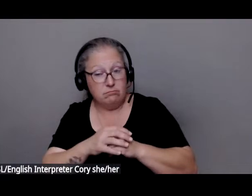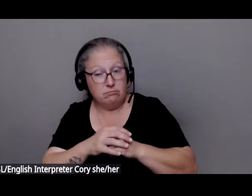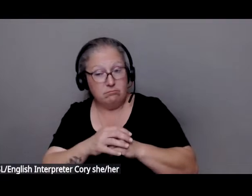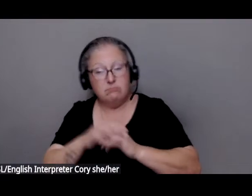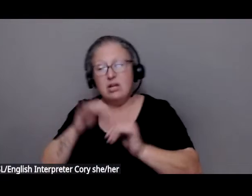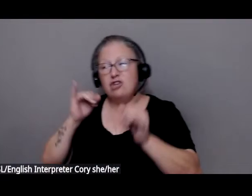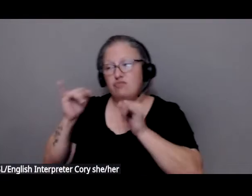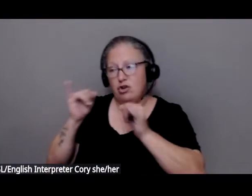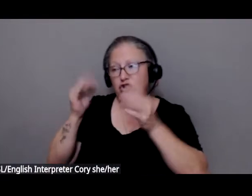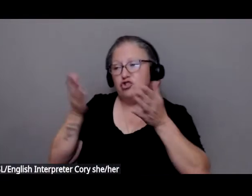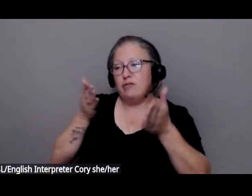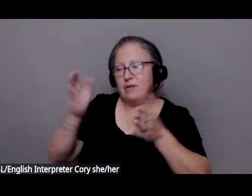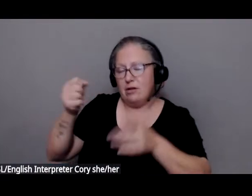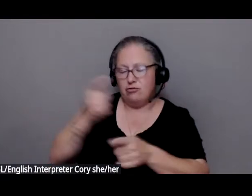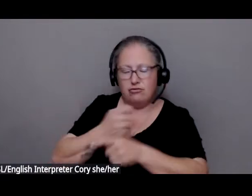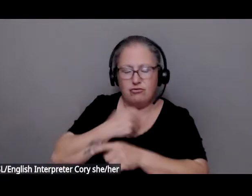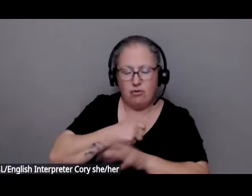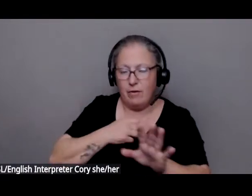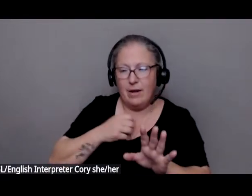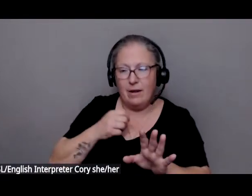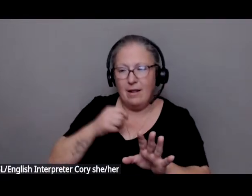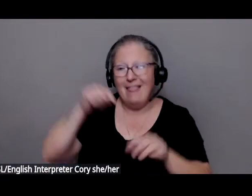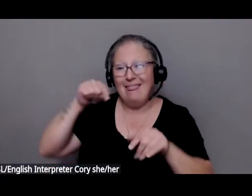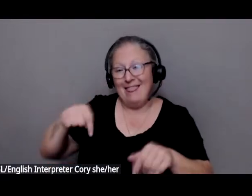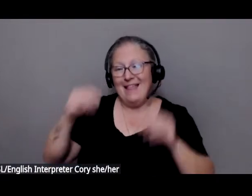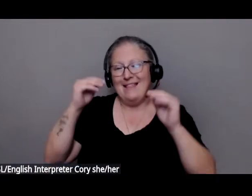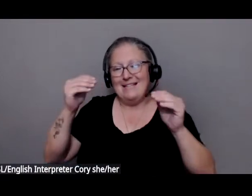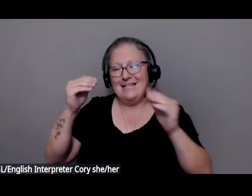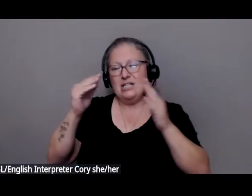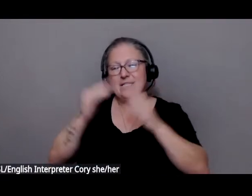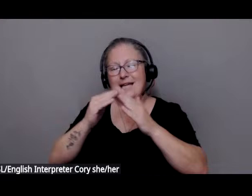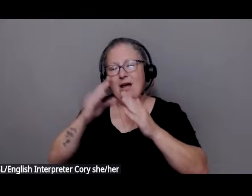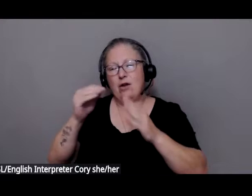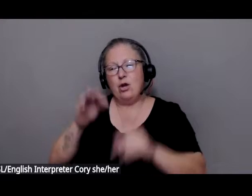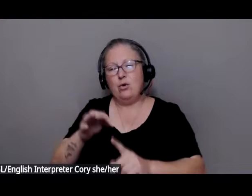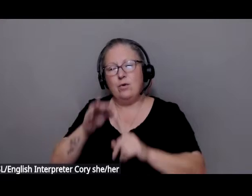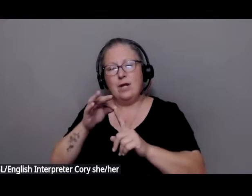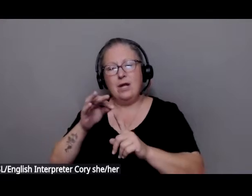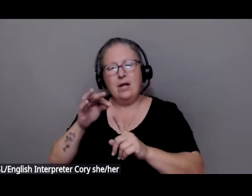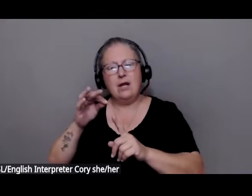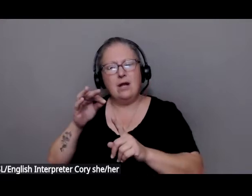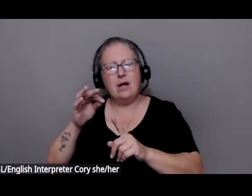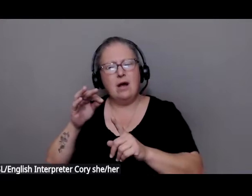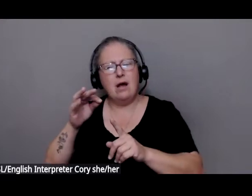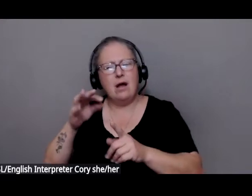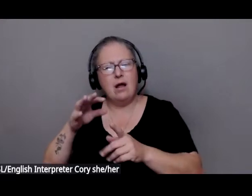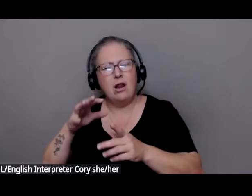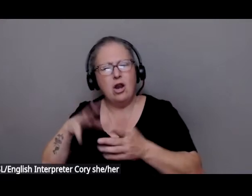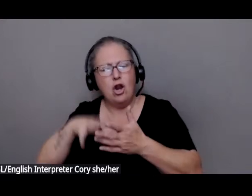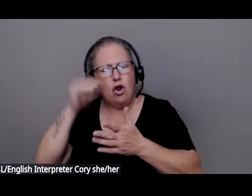Instructional services, yeah, I'm sorry. This is the Teach Town and Unique Learning System Curriculum public hearing, but I'll hand it off.